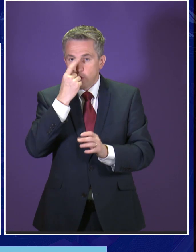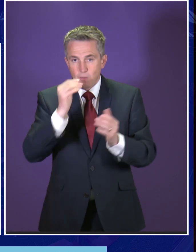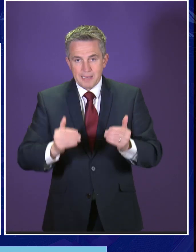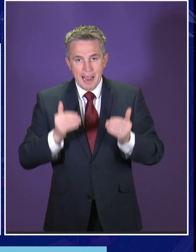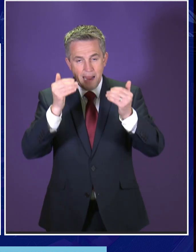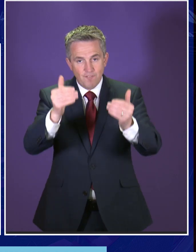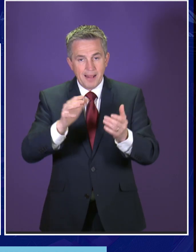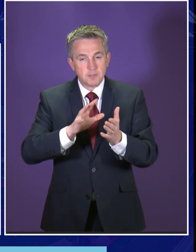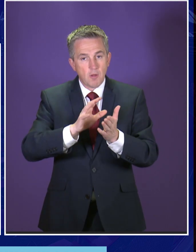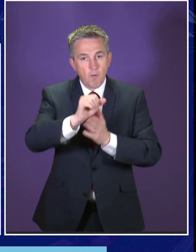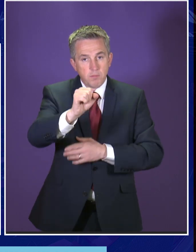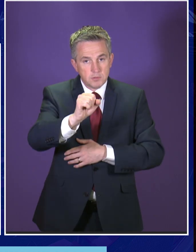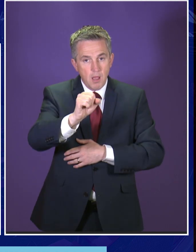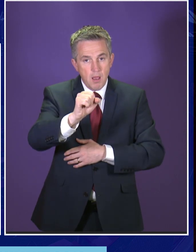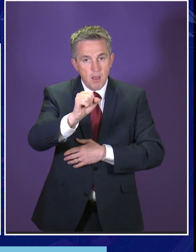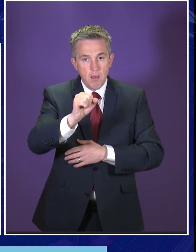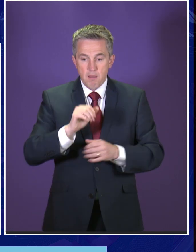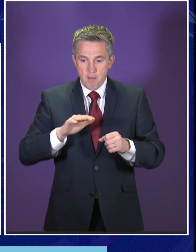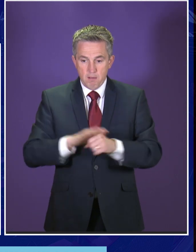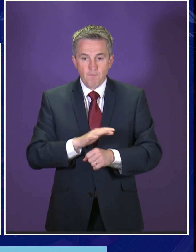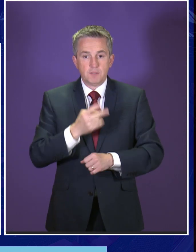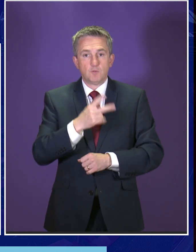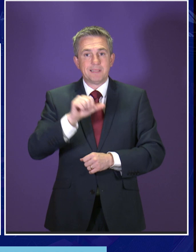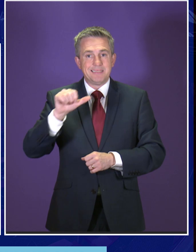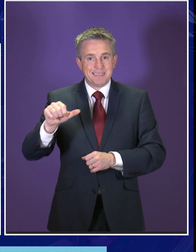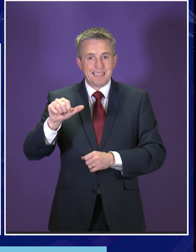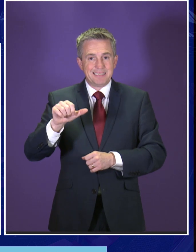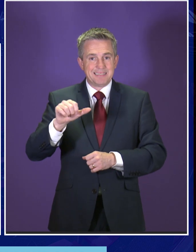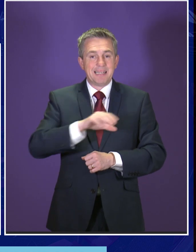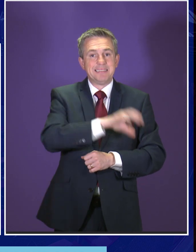culture. It is spread in more than 60 cities, and